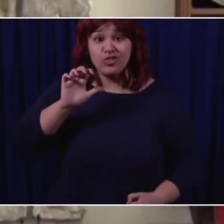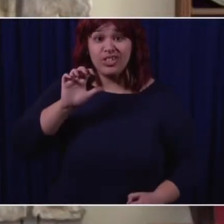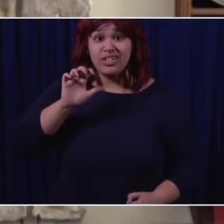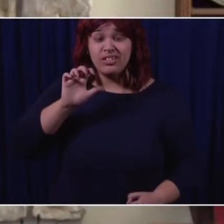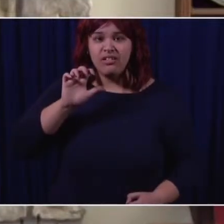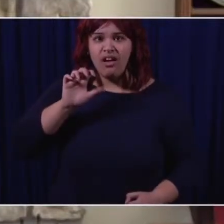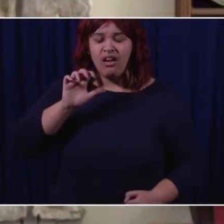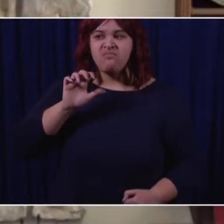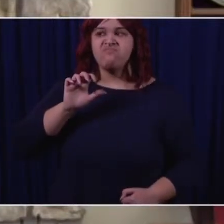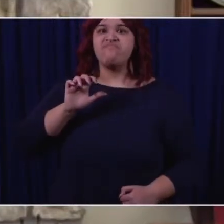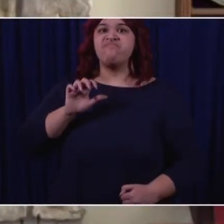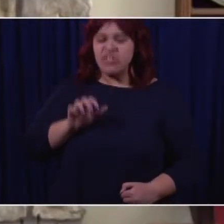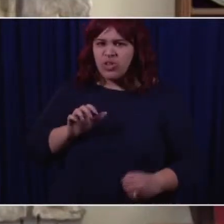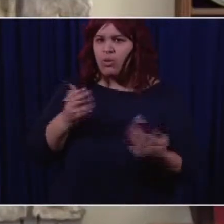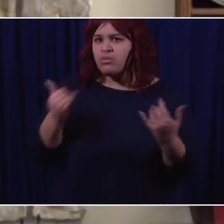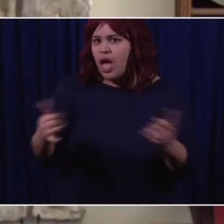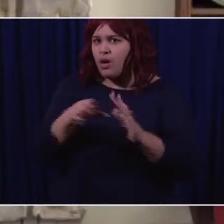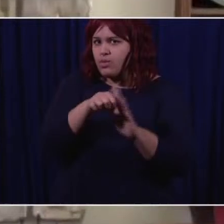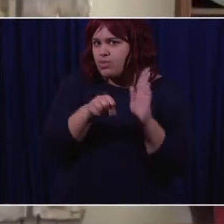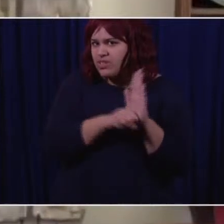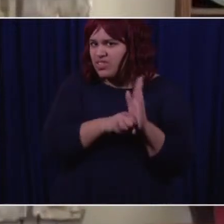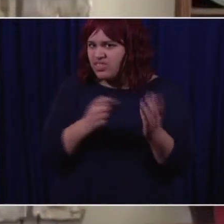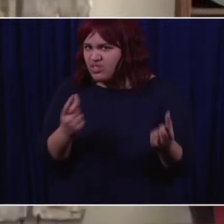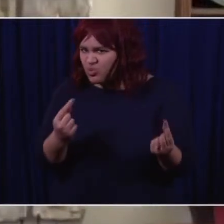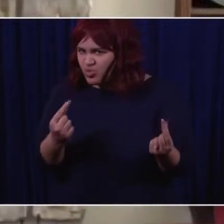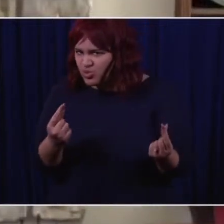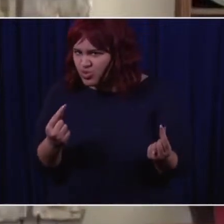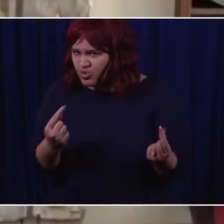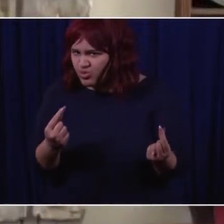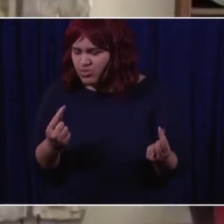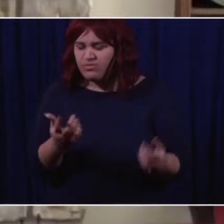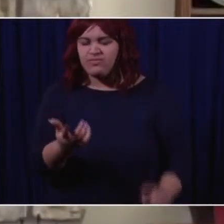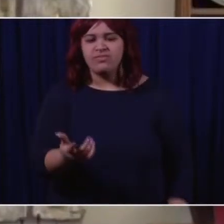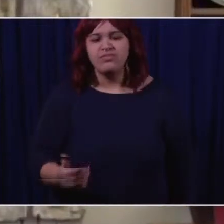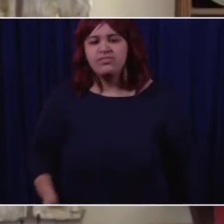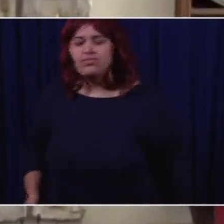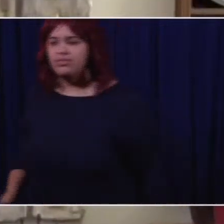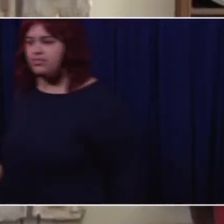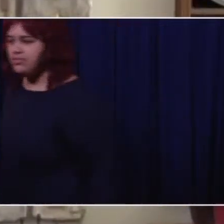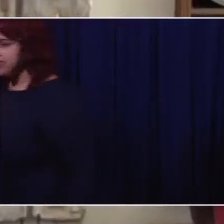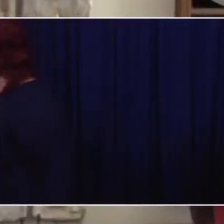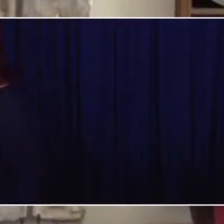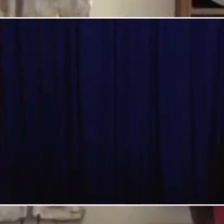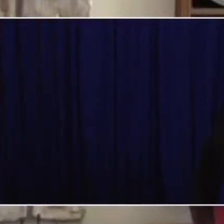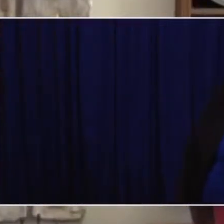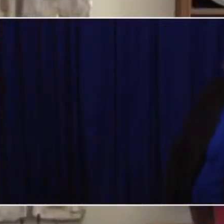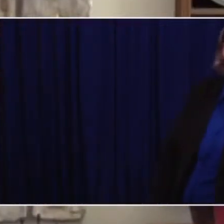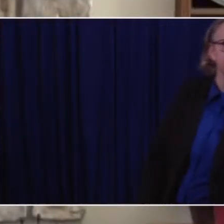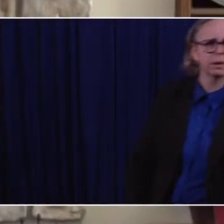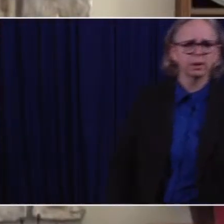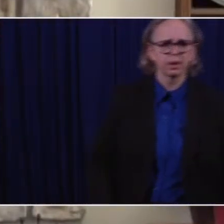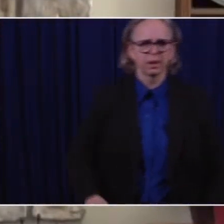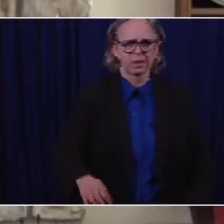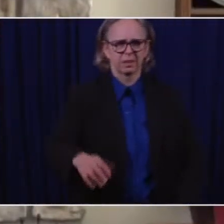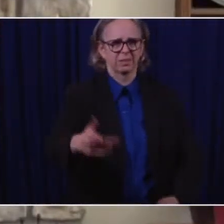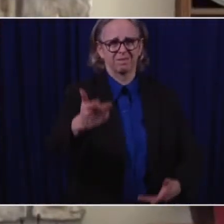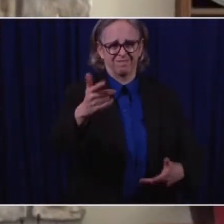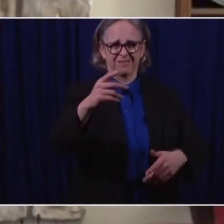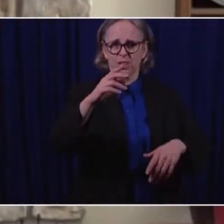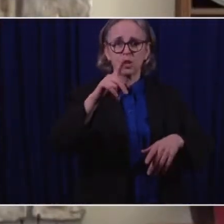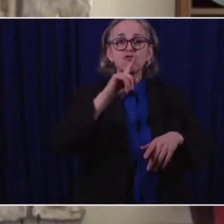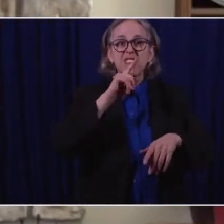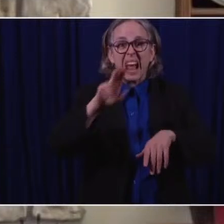especially considering the fraudulent claims taken out in your name. Sure. It's a national problem. We're very